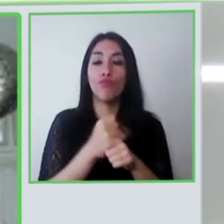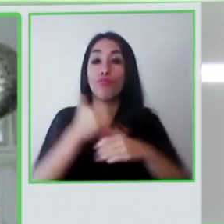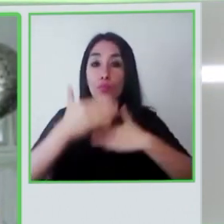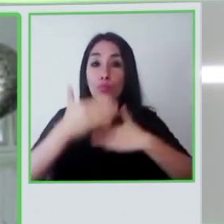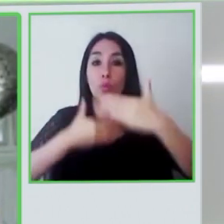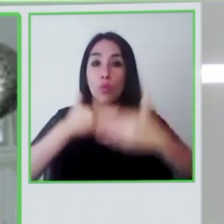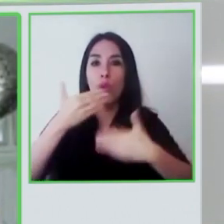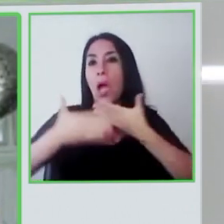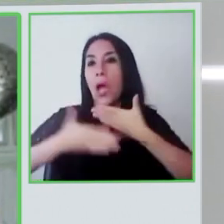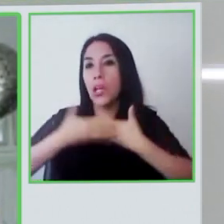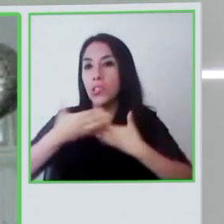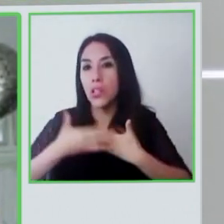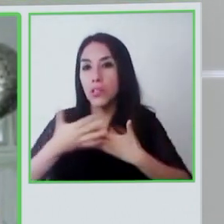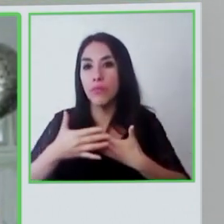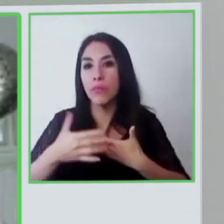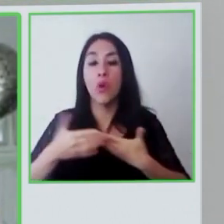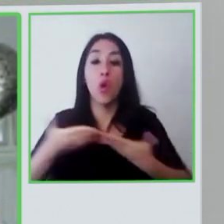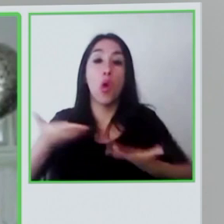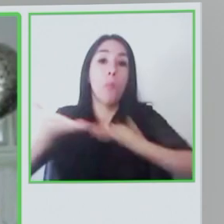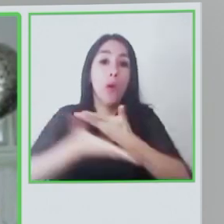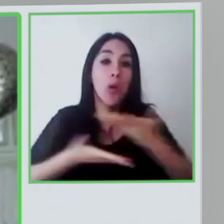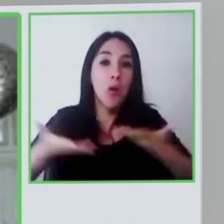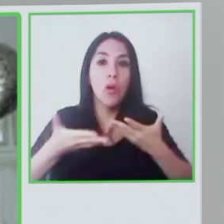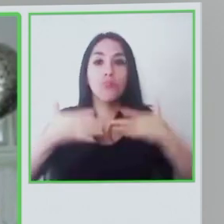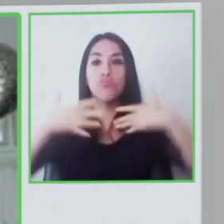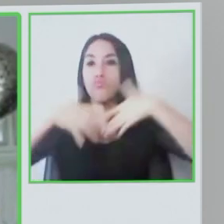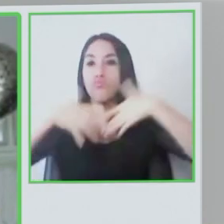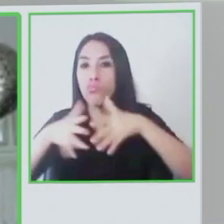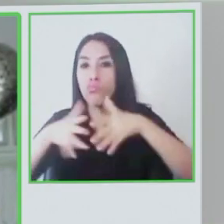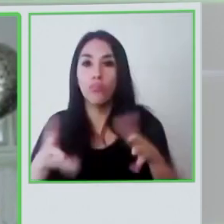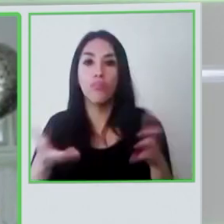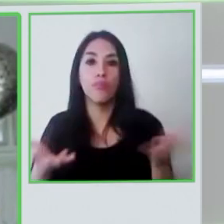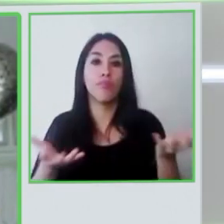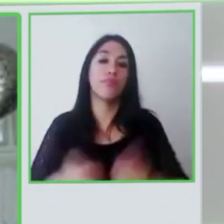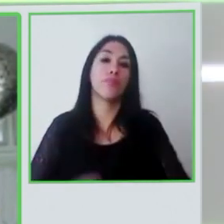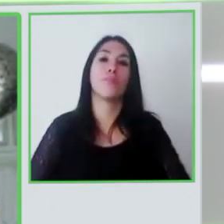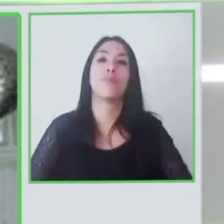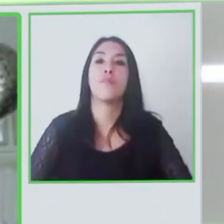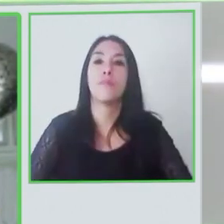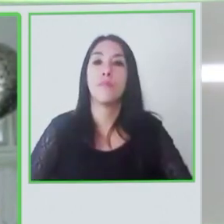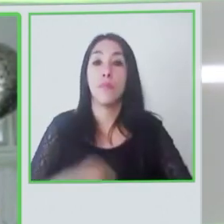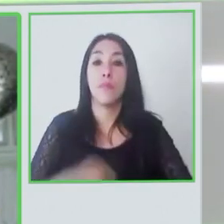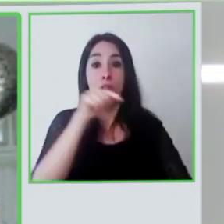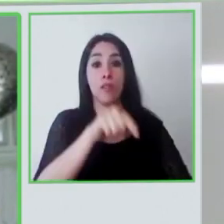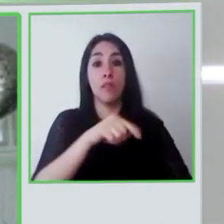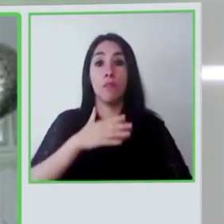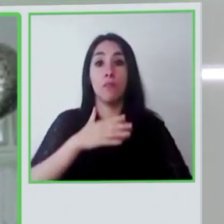cues that are easier for them to share information, personal information on their disability,